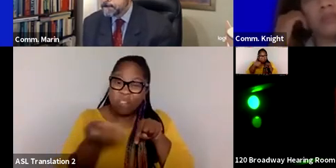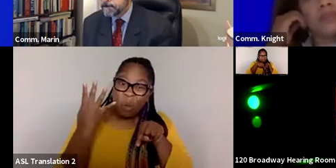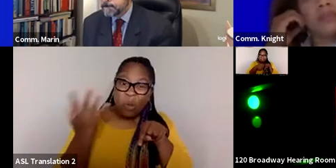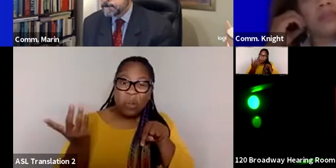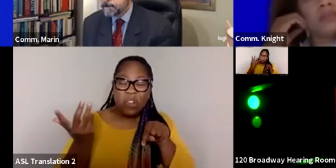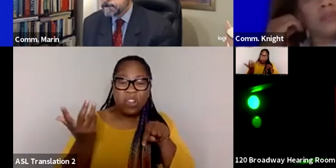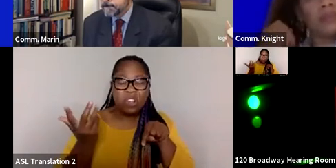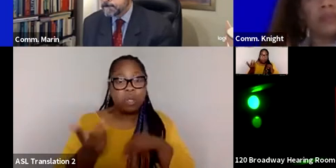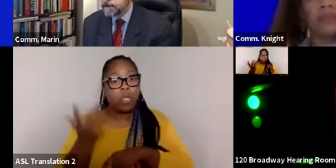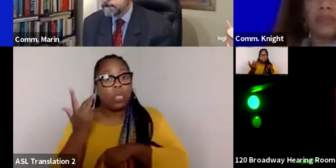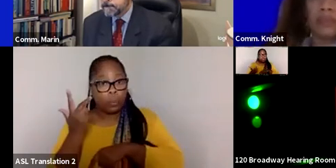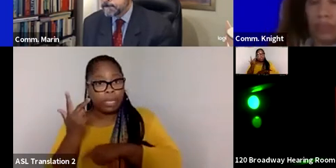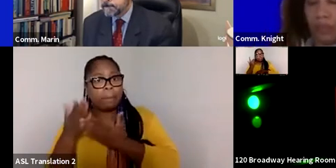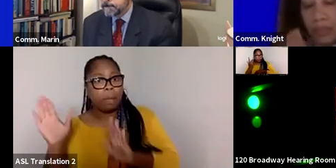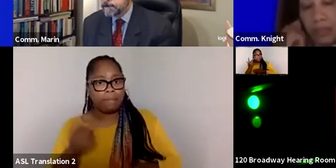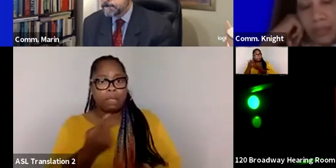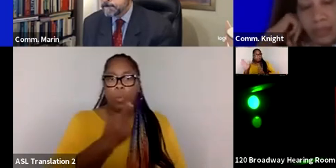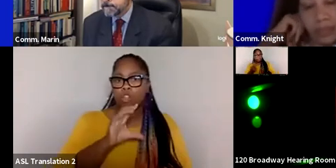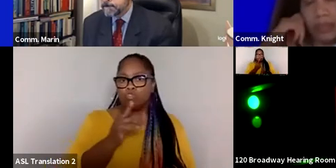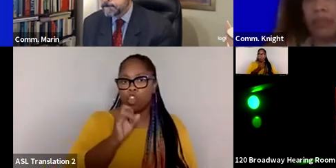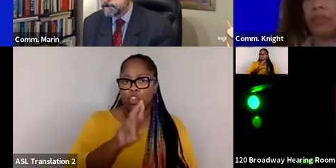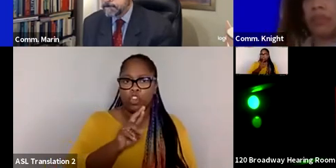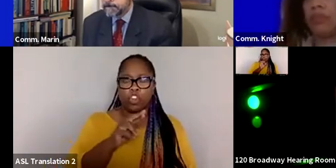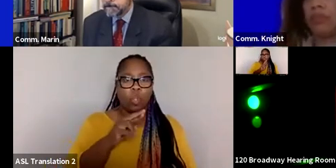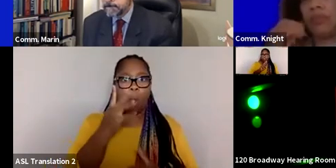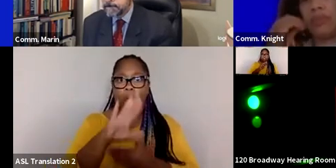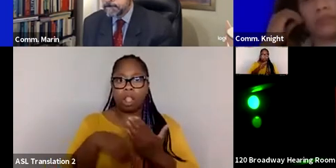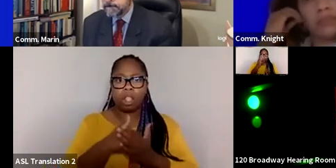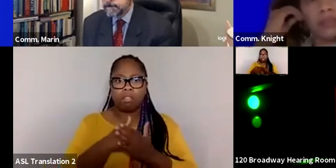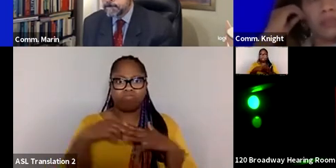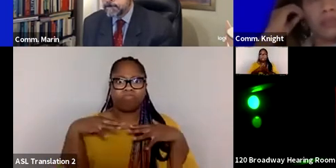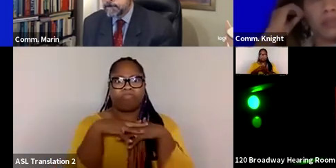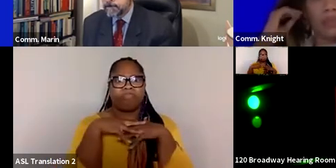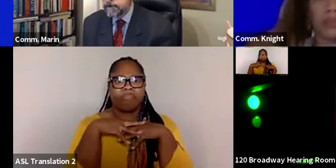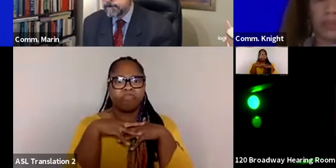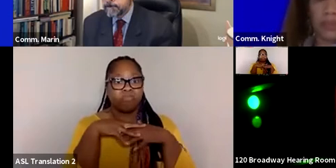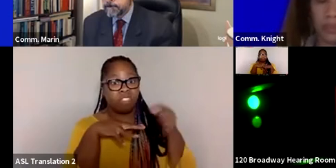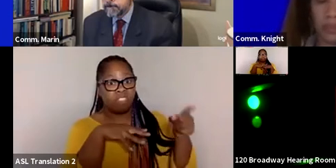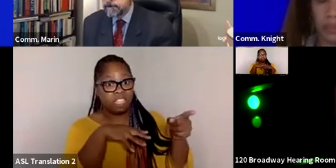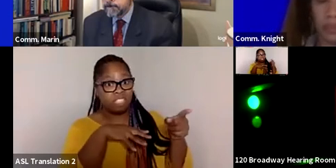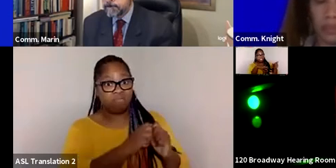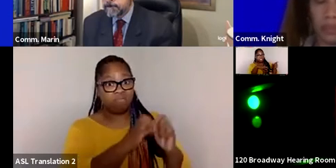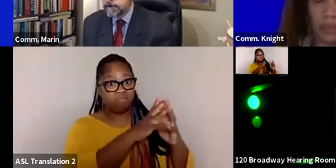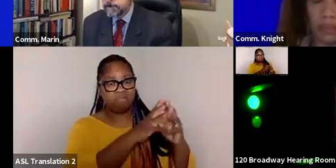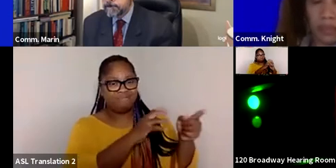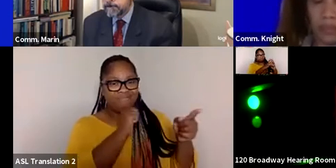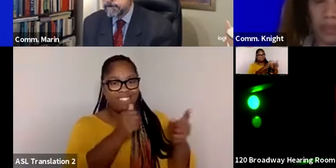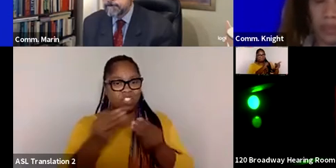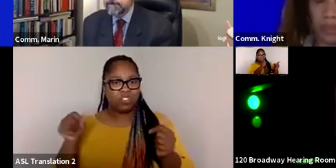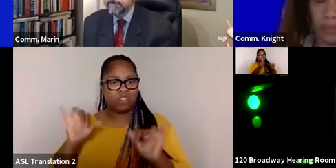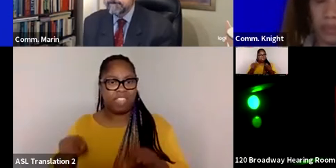of them public, one of them charter. All of them overcrowded. This doesn't address any of that. Don't be